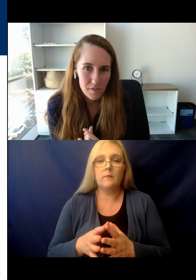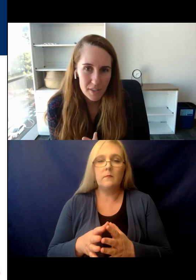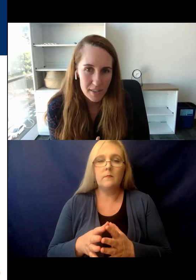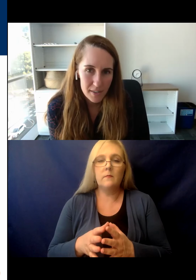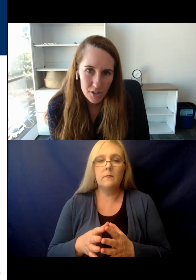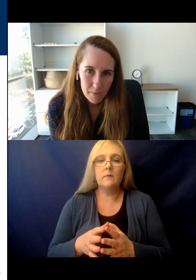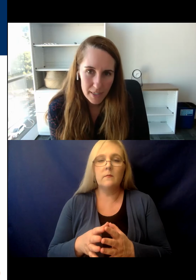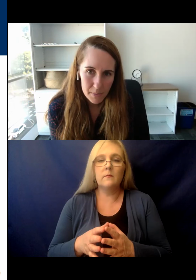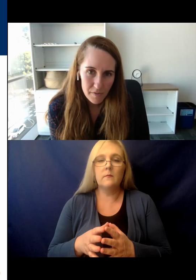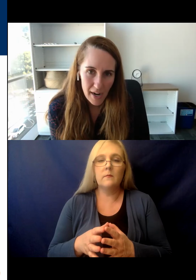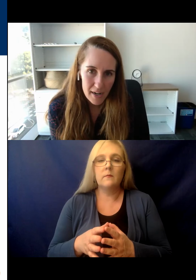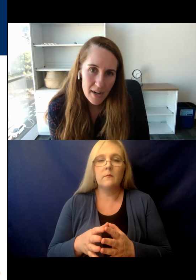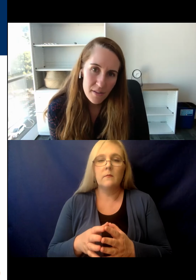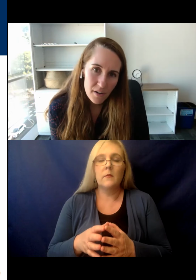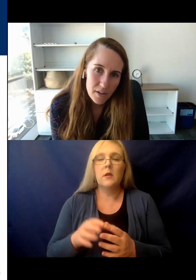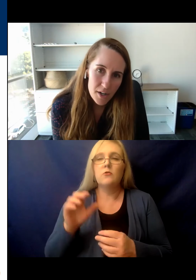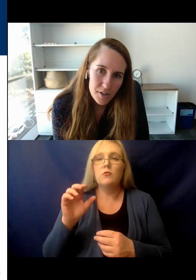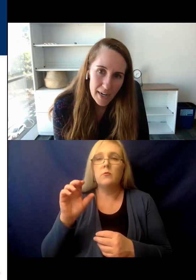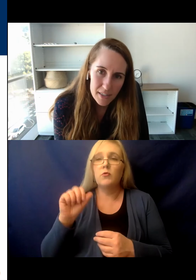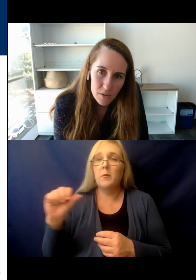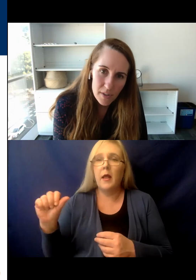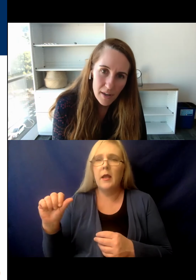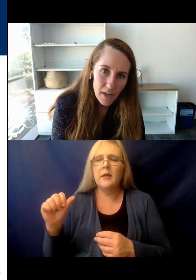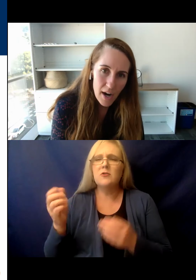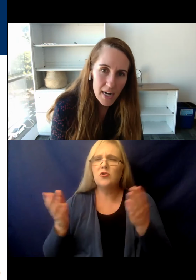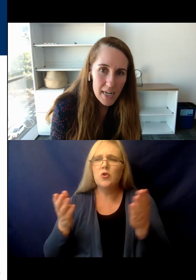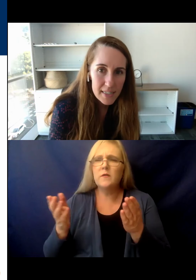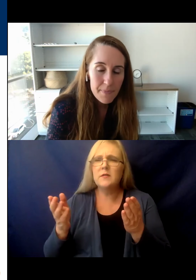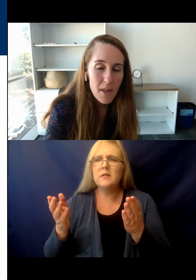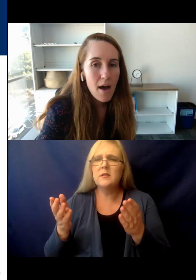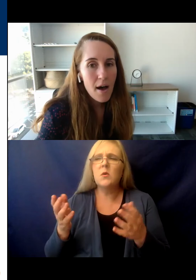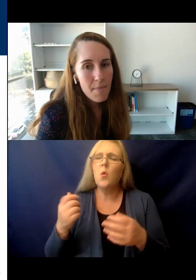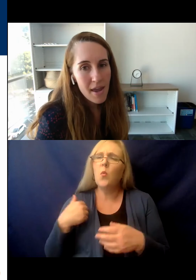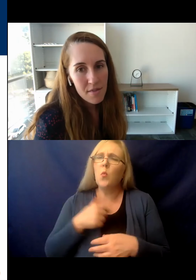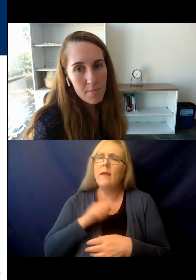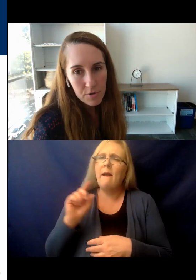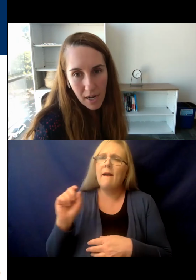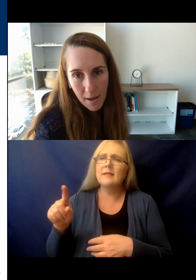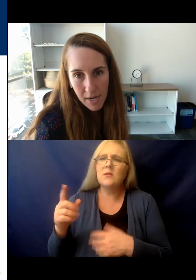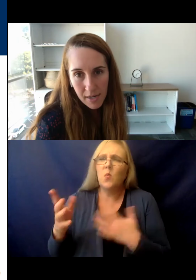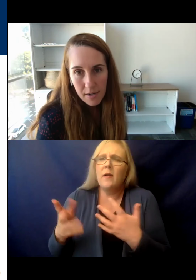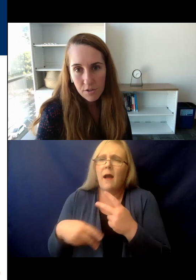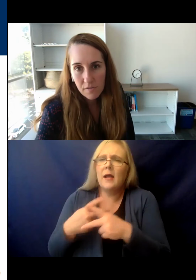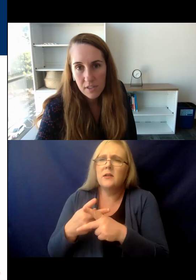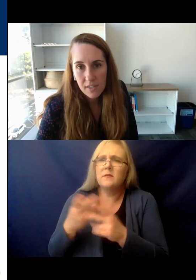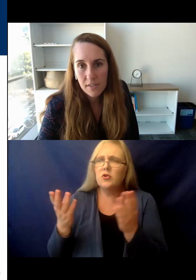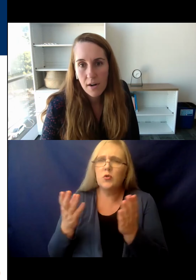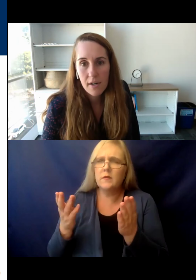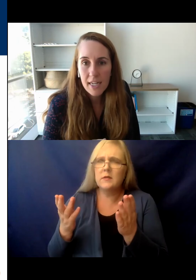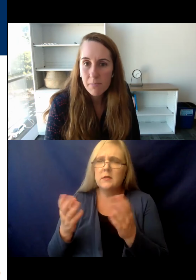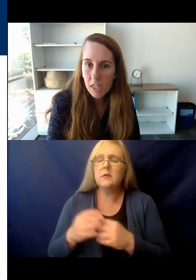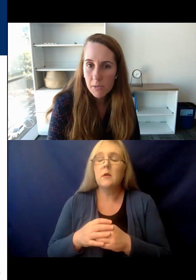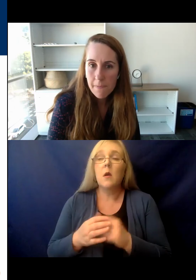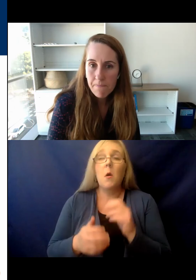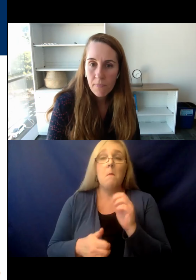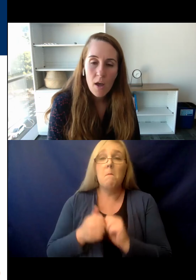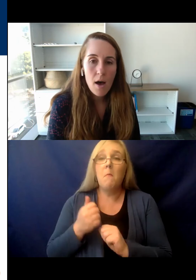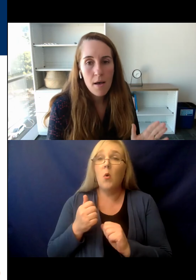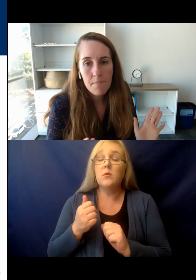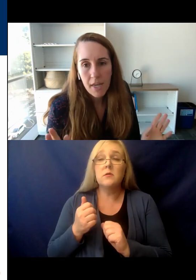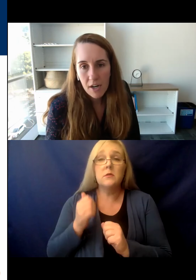the services that AAAs provide in their contracts with healthcare entities. And the most common services are case